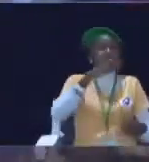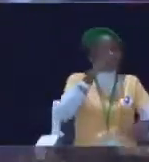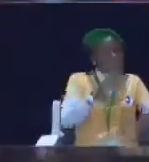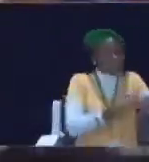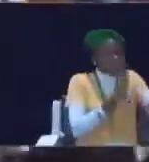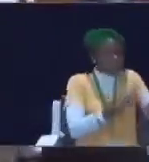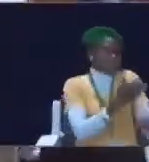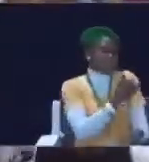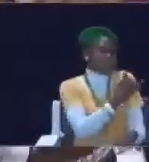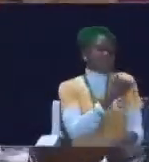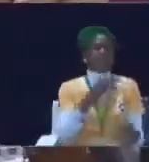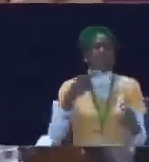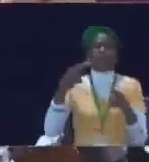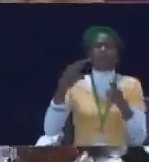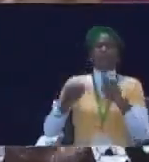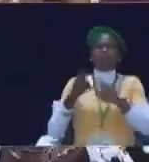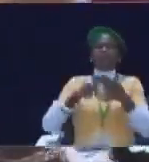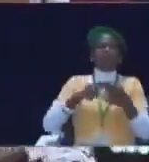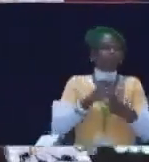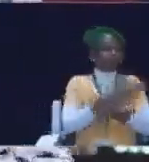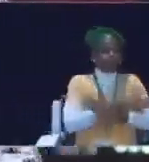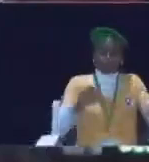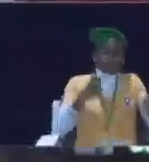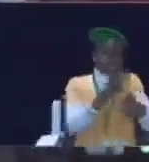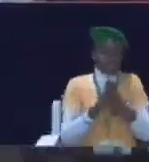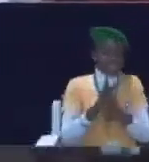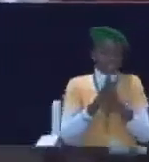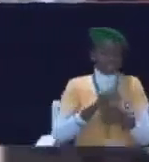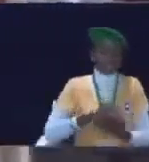neighbor, tell your neighbor, do not fear.